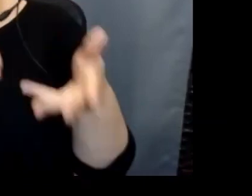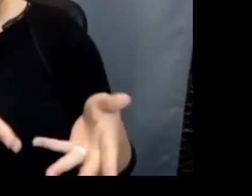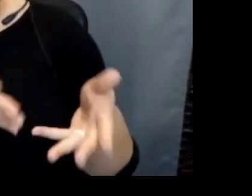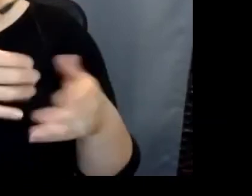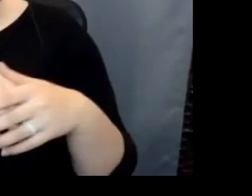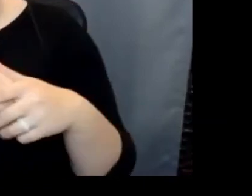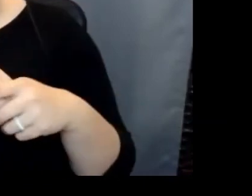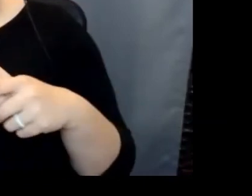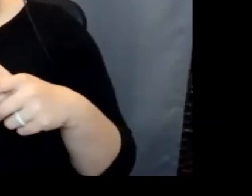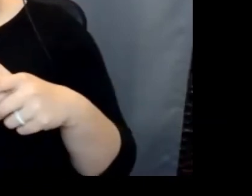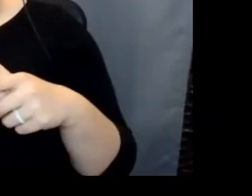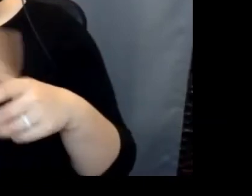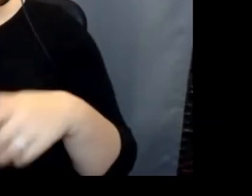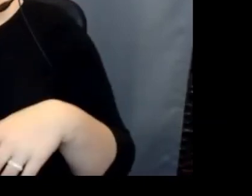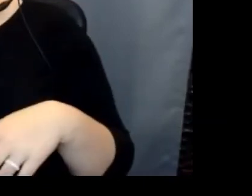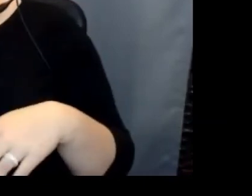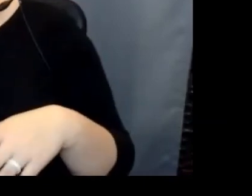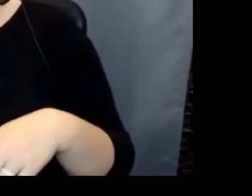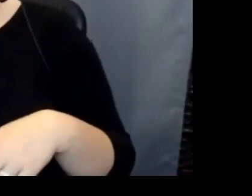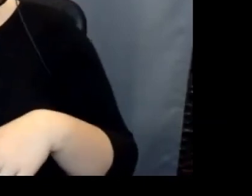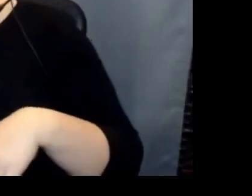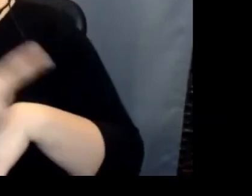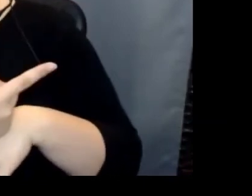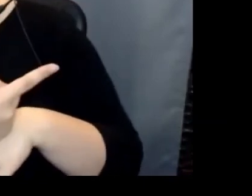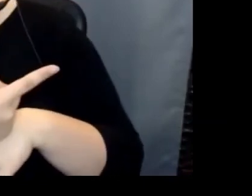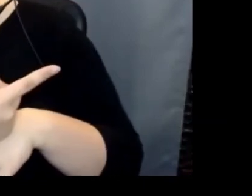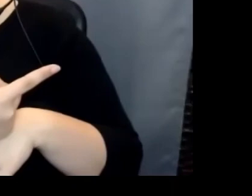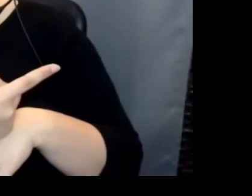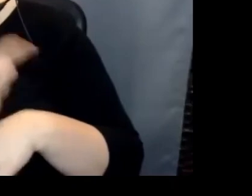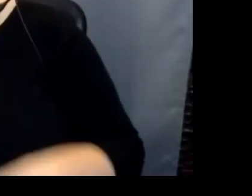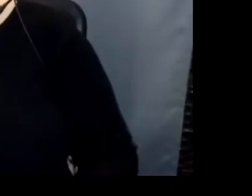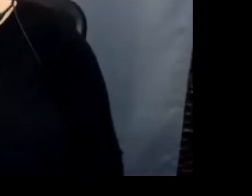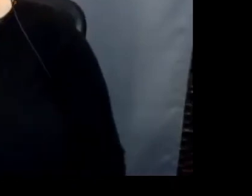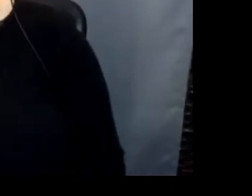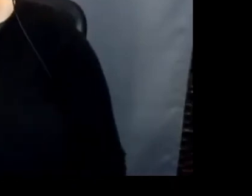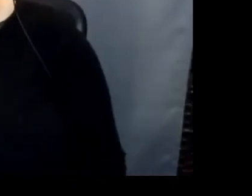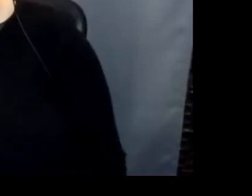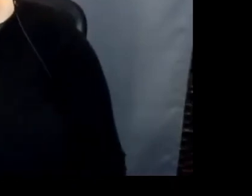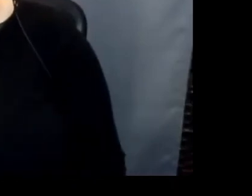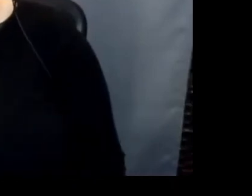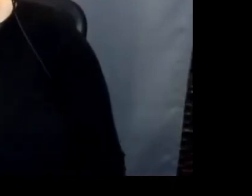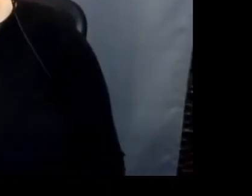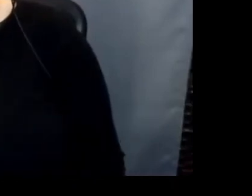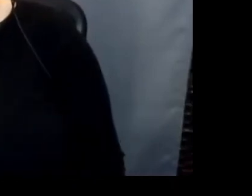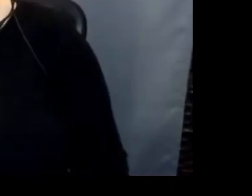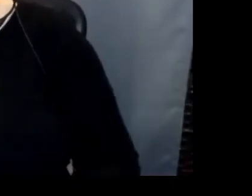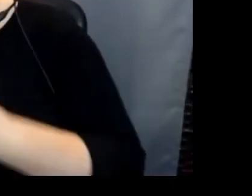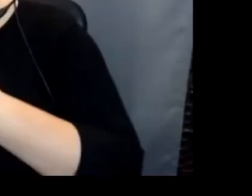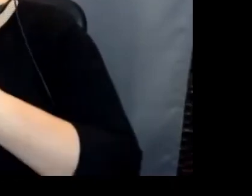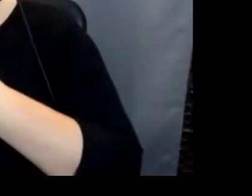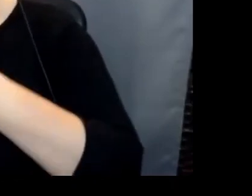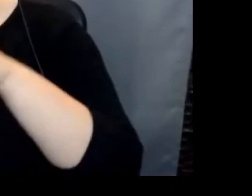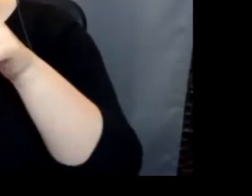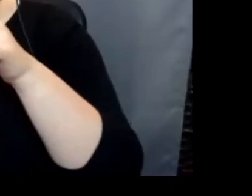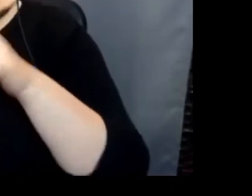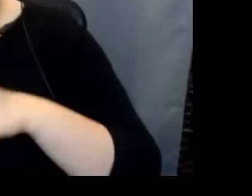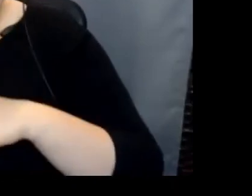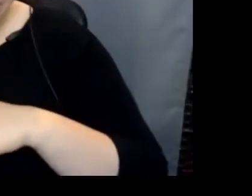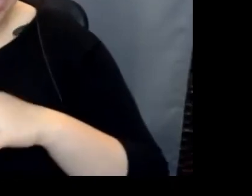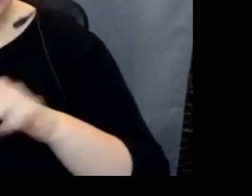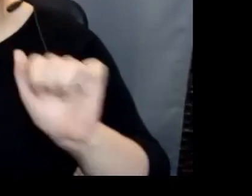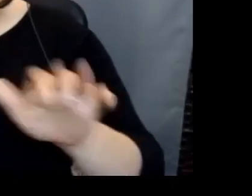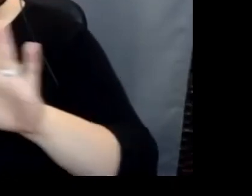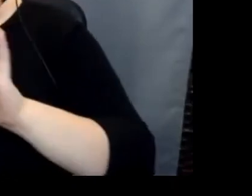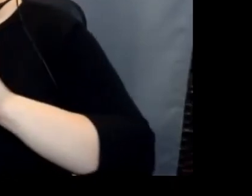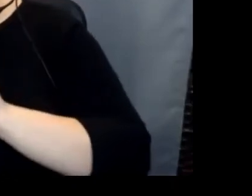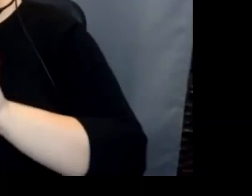is a number of days hold time on them before they can actually be withdrawn and used. And so that's something